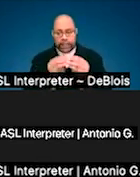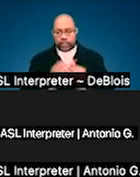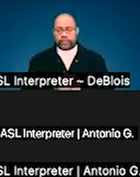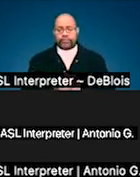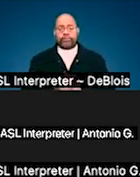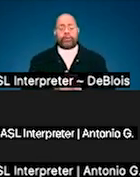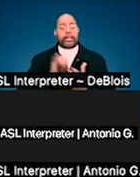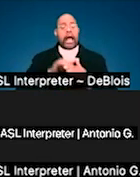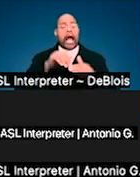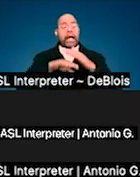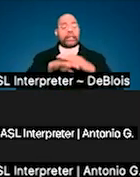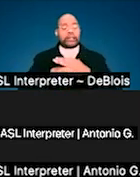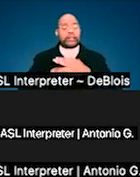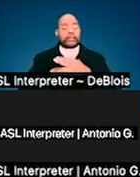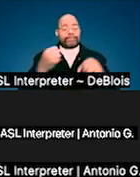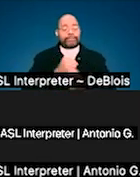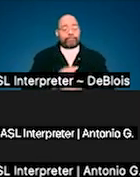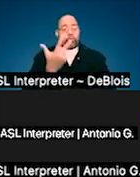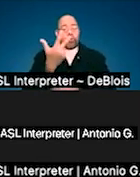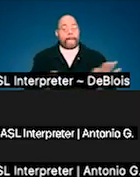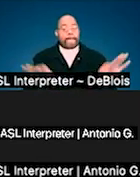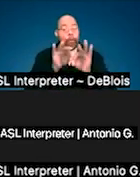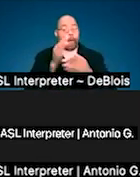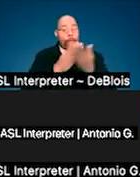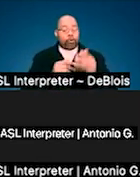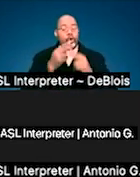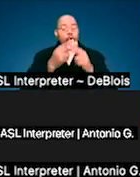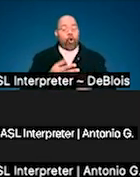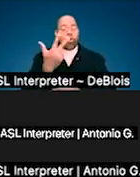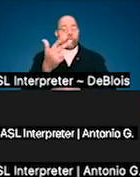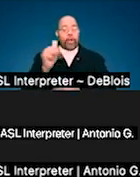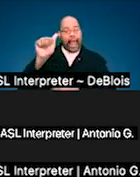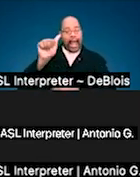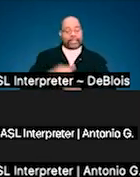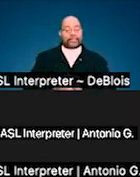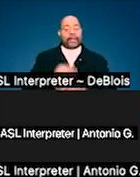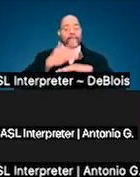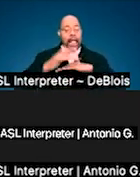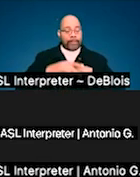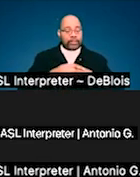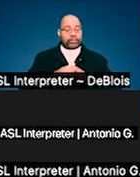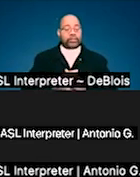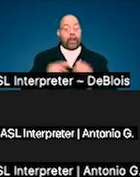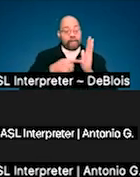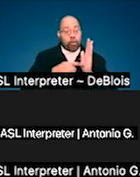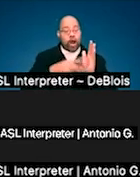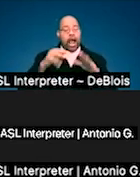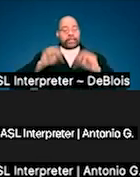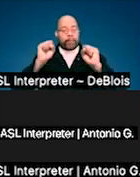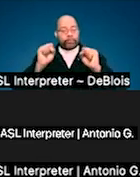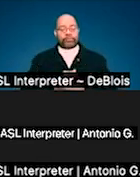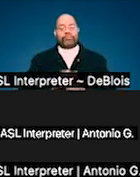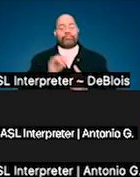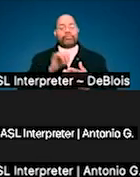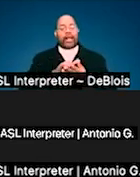is that access is comprised of three critical elements. We call them the 3 A's of availability, affordability, and adoption. And this